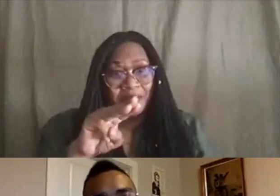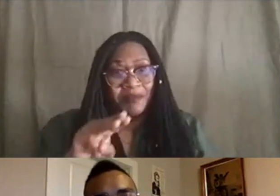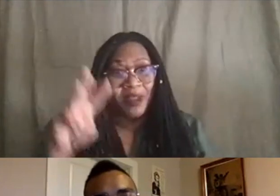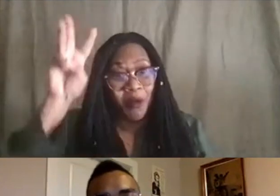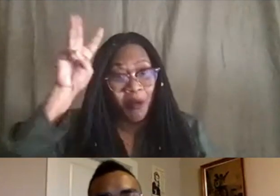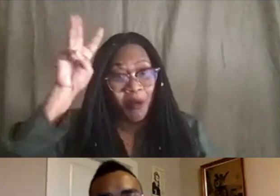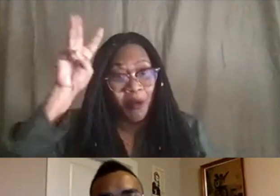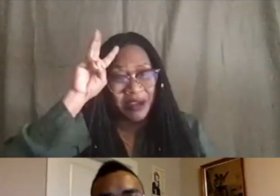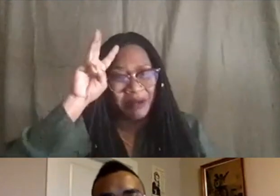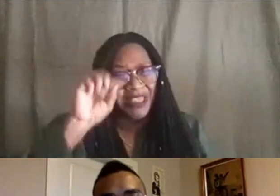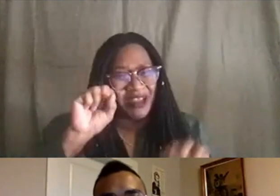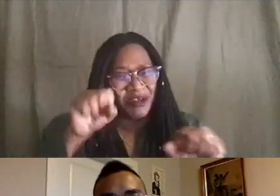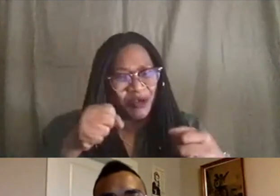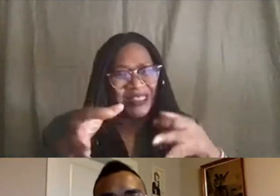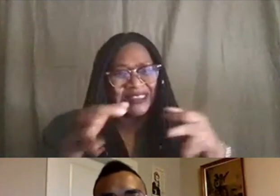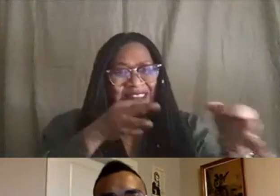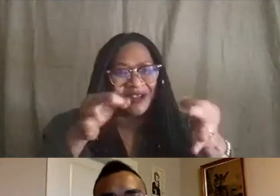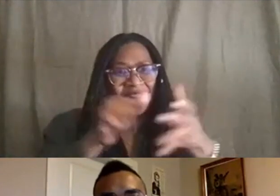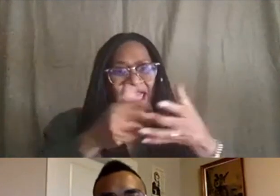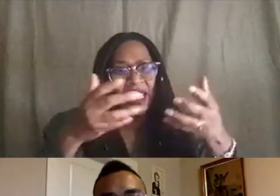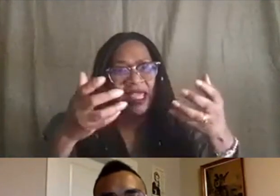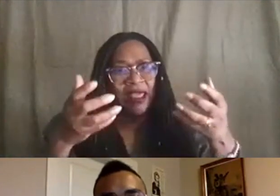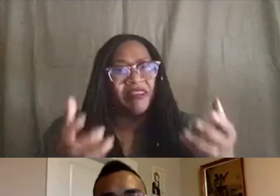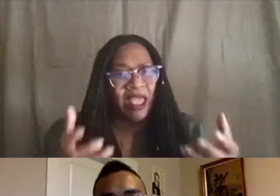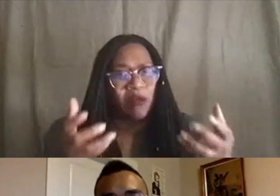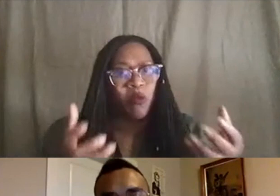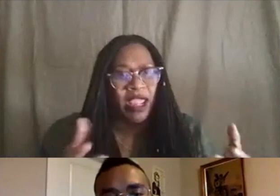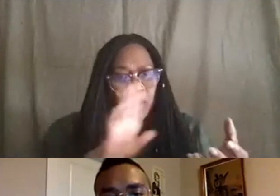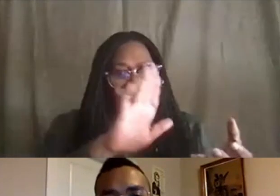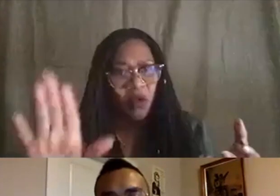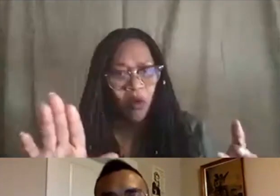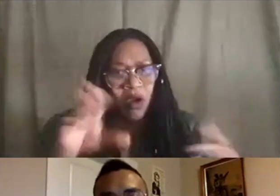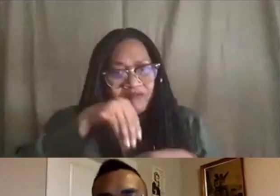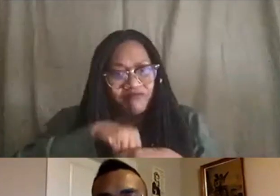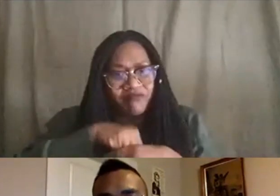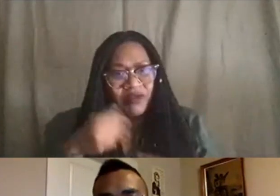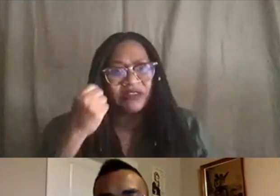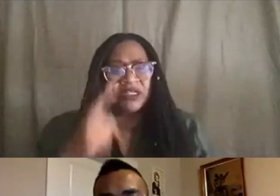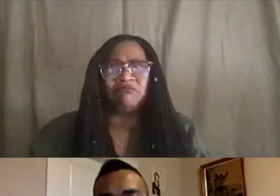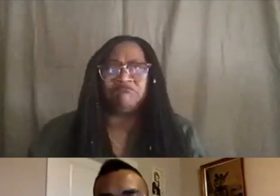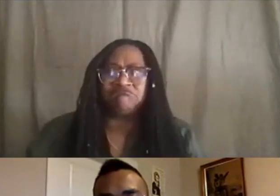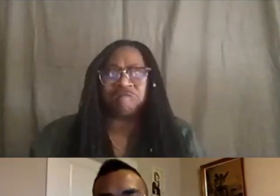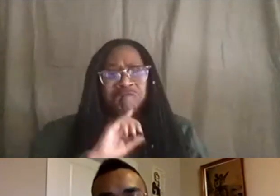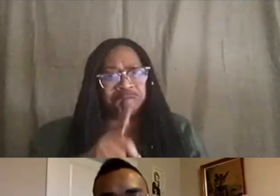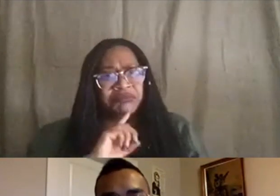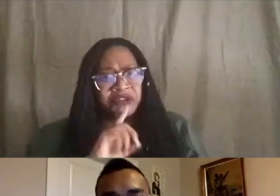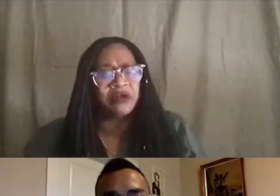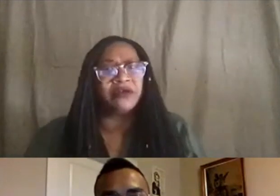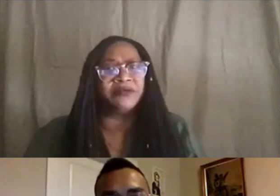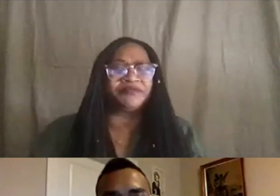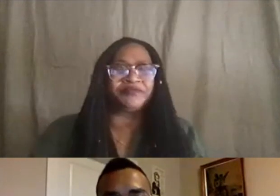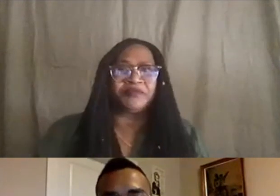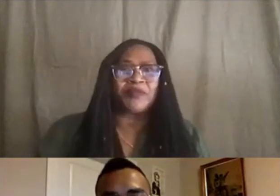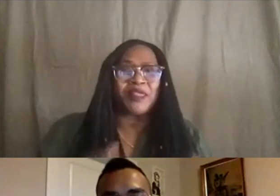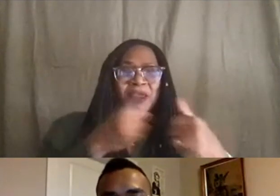might describe that weight as you understand it. Yeah, sure. I want to first